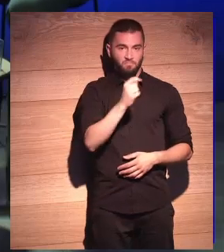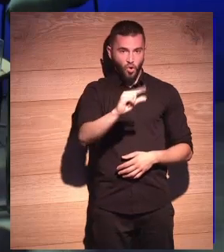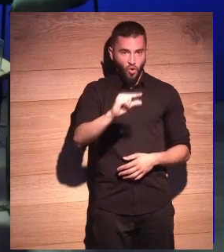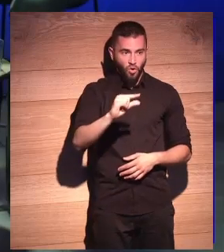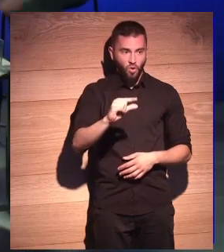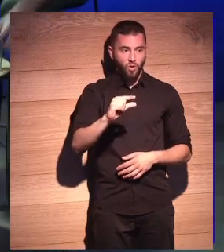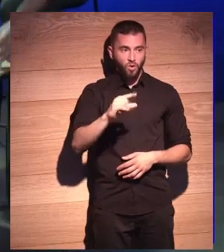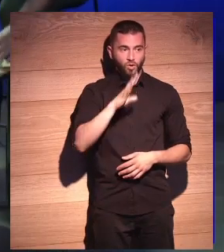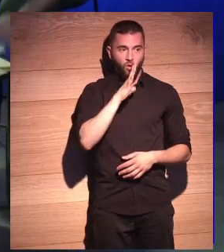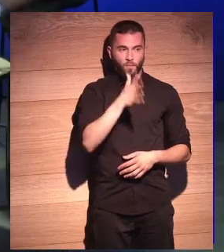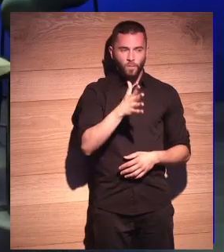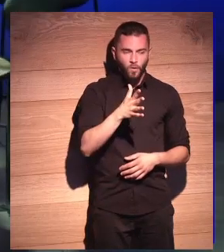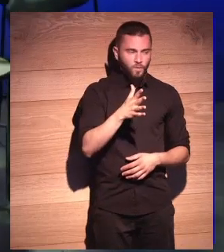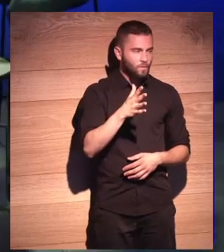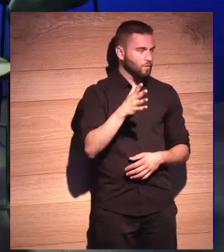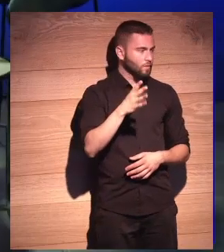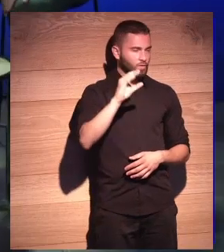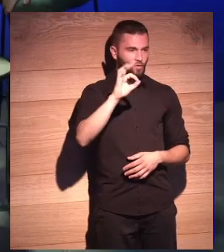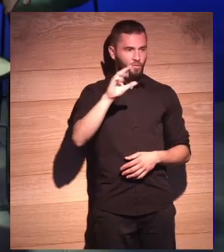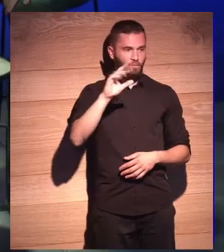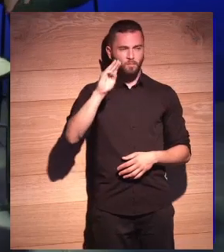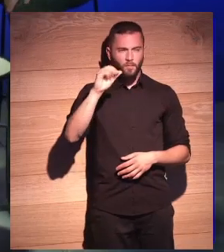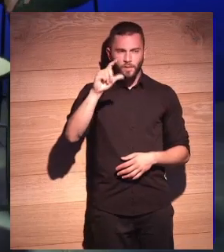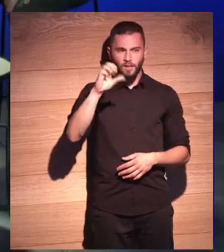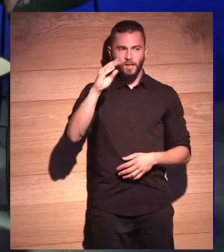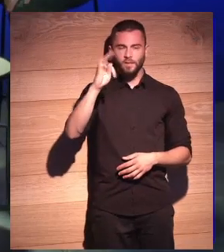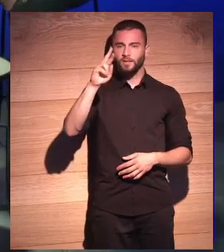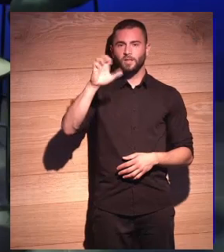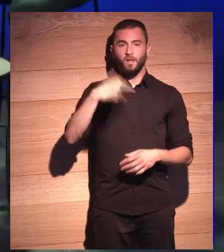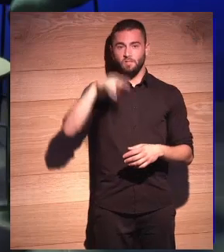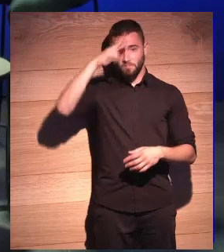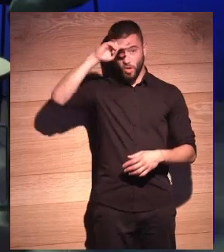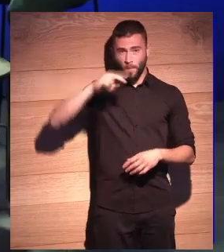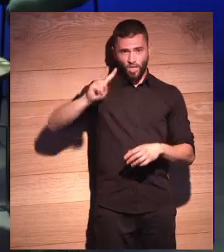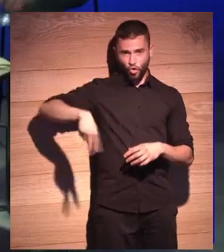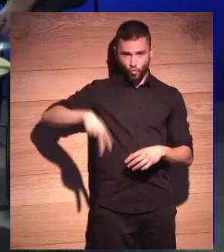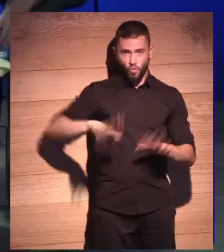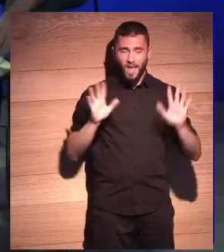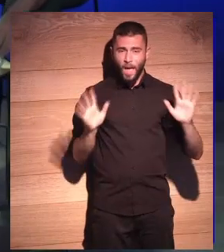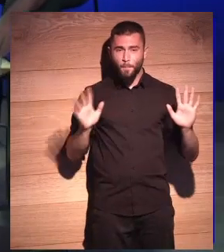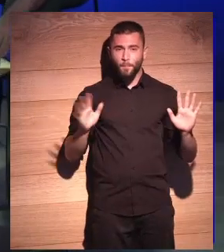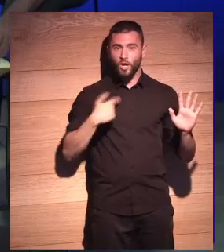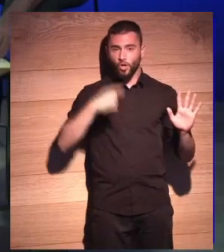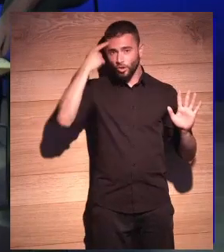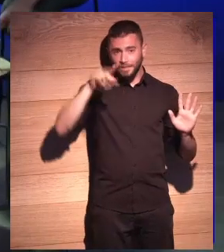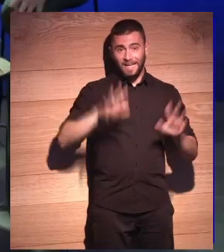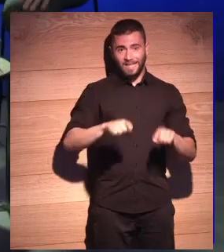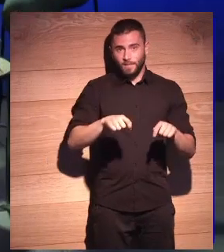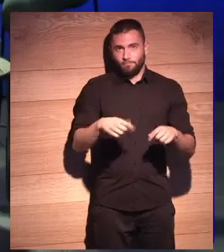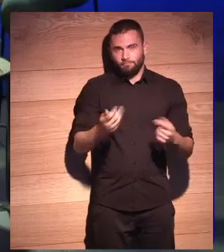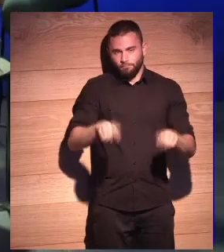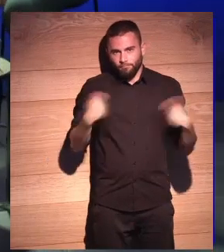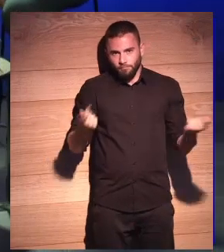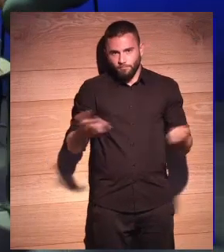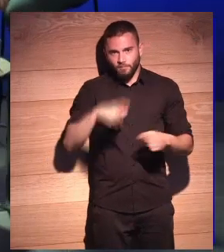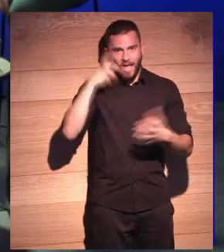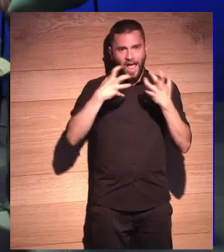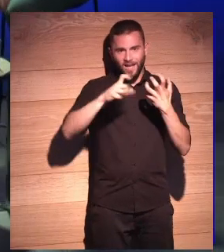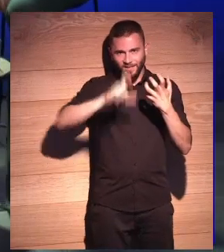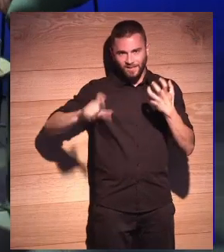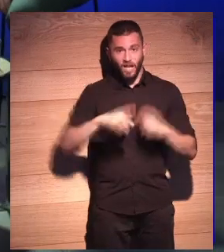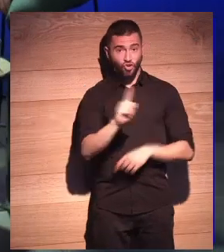I'm not really worried about it because I copy a lot. I mean, I never was worried about this, but it's true that other